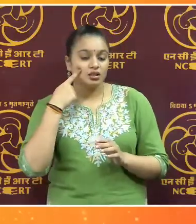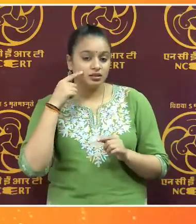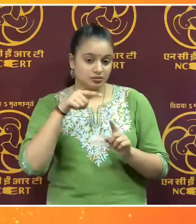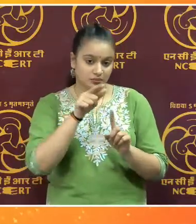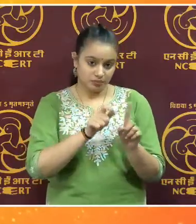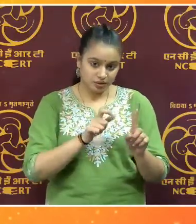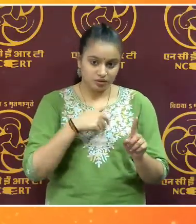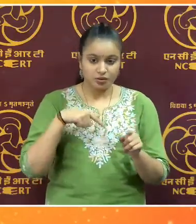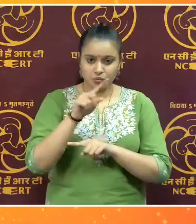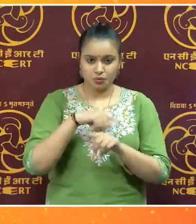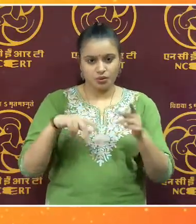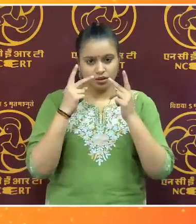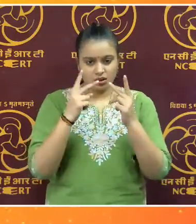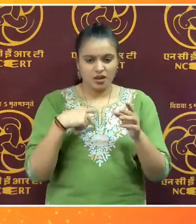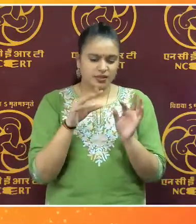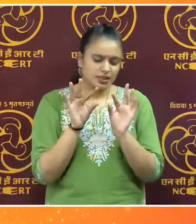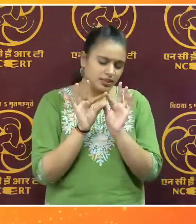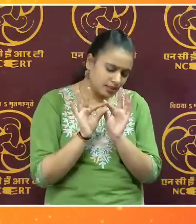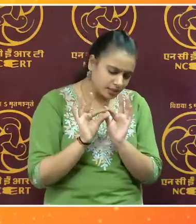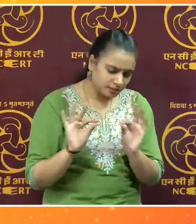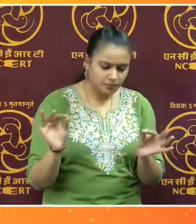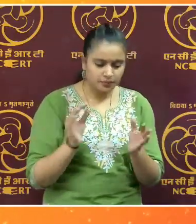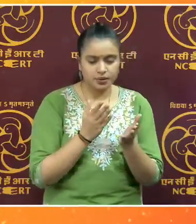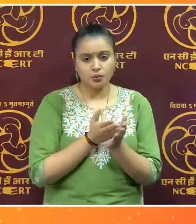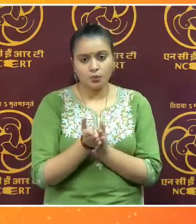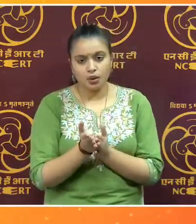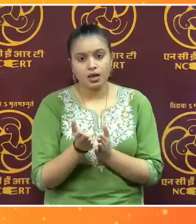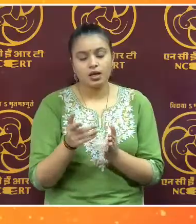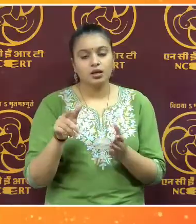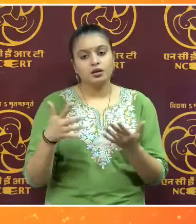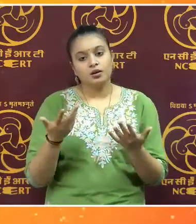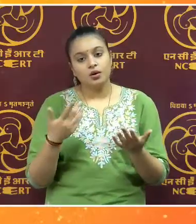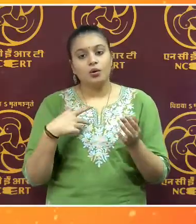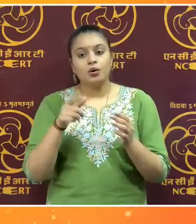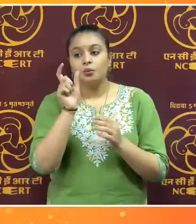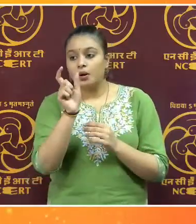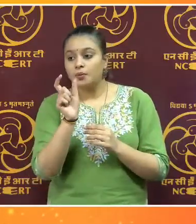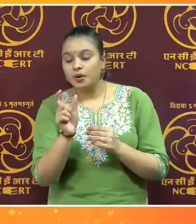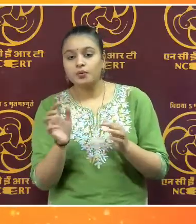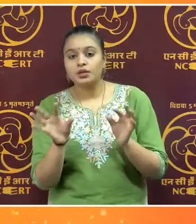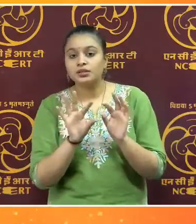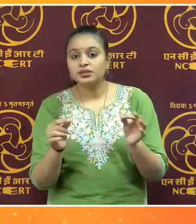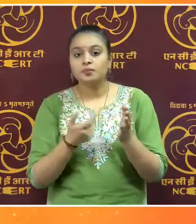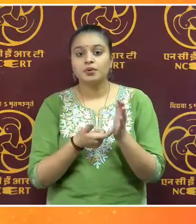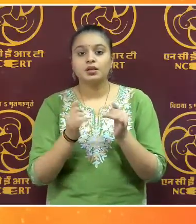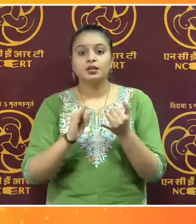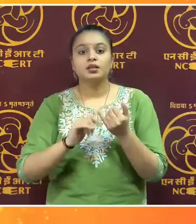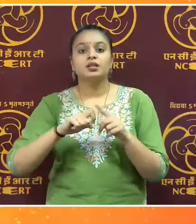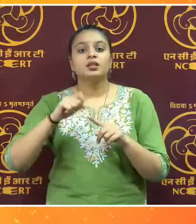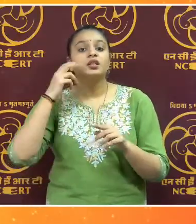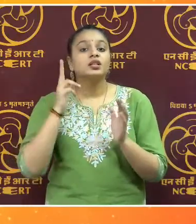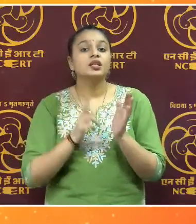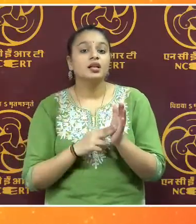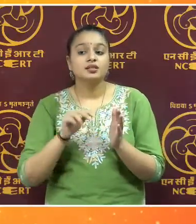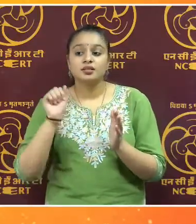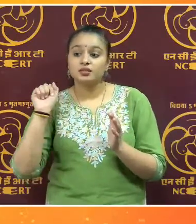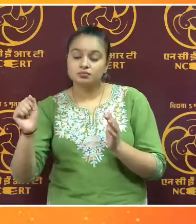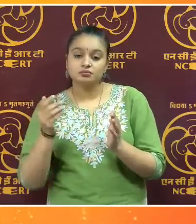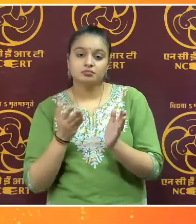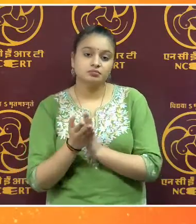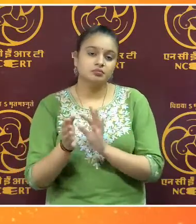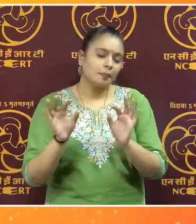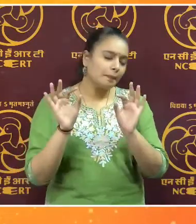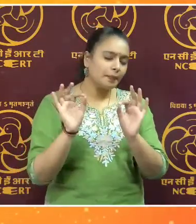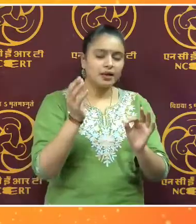see, very simply, in a very simple manner, in very simple words, Ruskin Bond has actually put down a